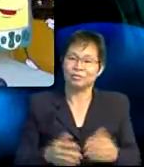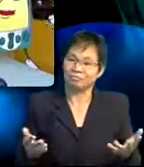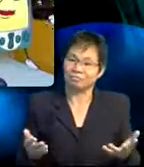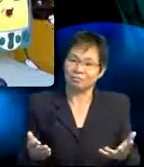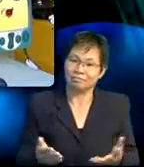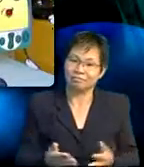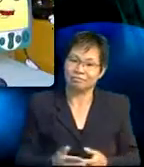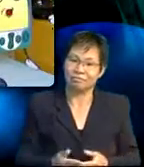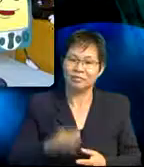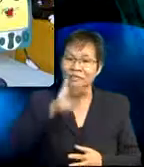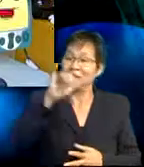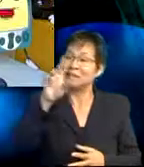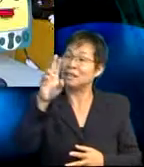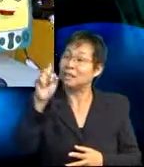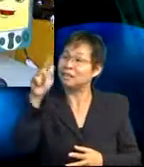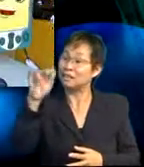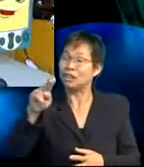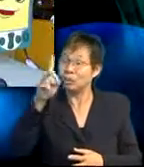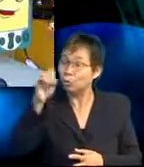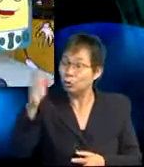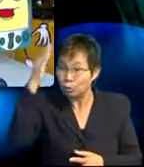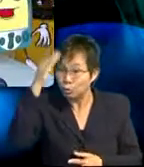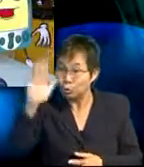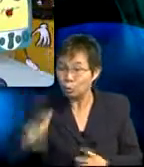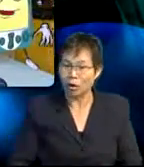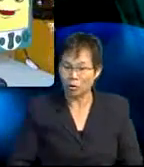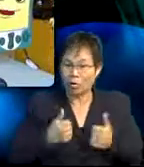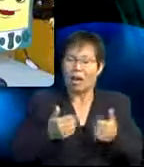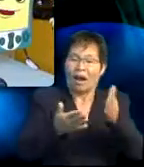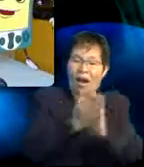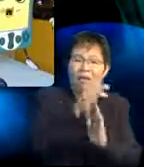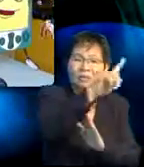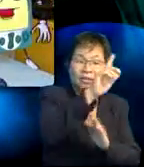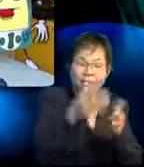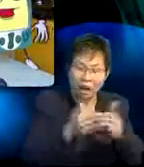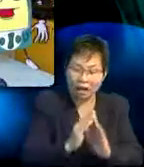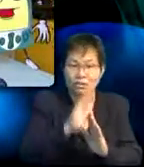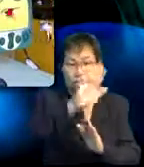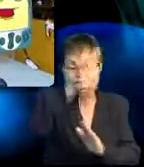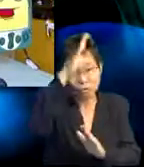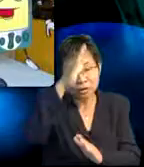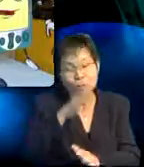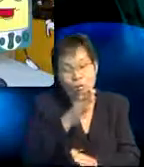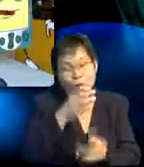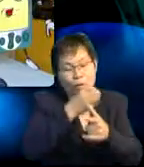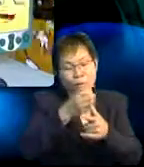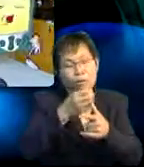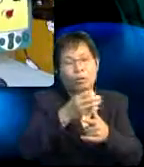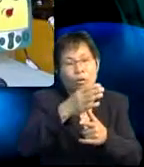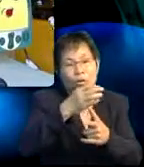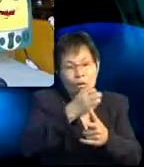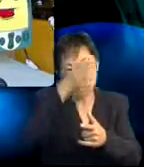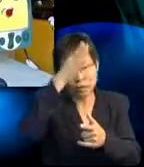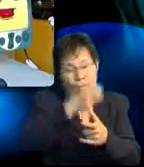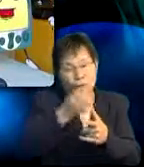Well, friends, do you know your address? Ask your father or mother to write it down